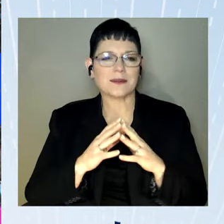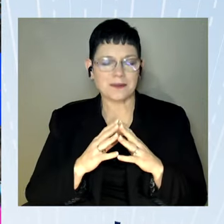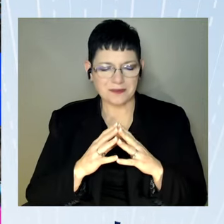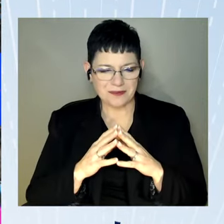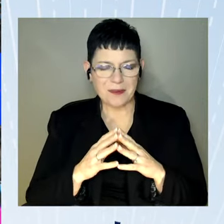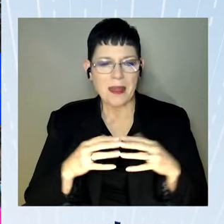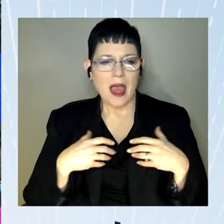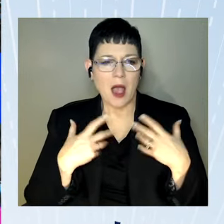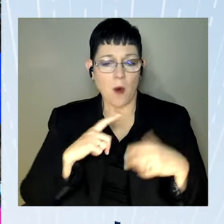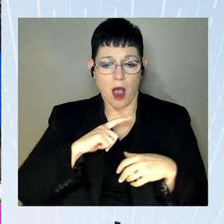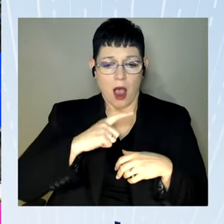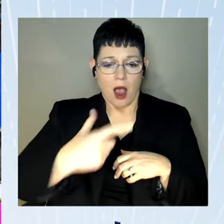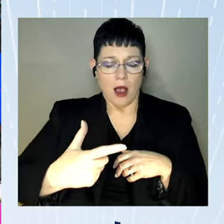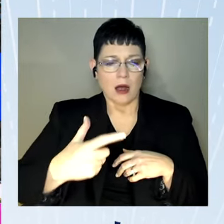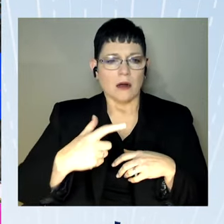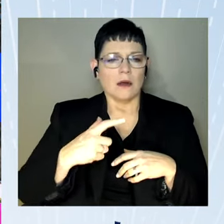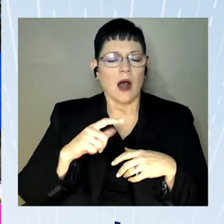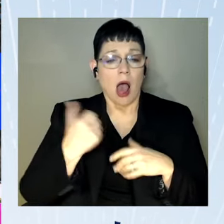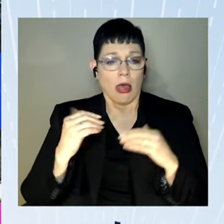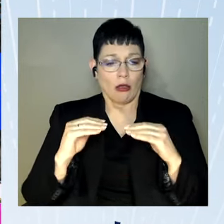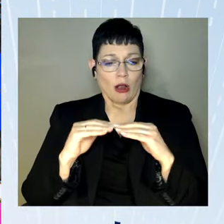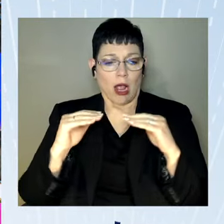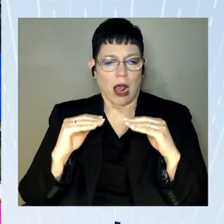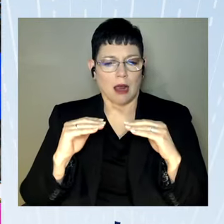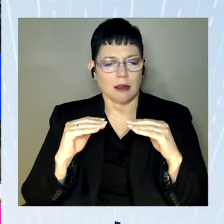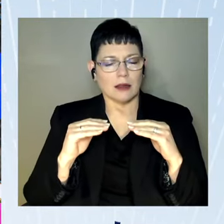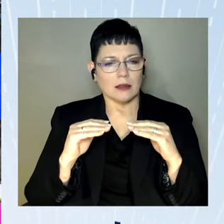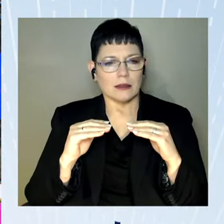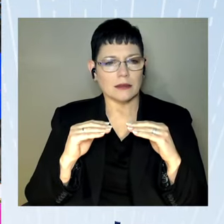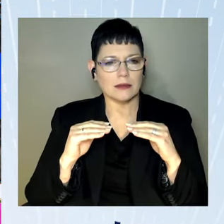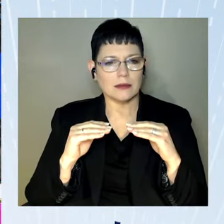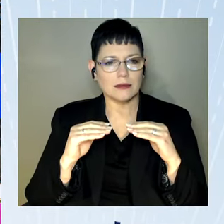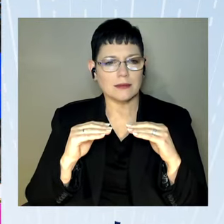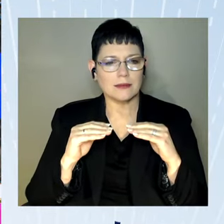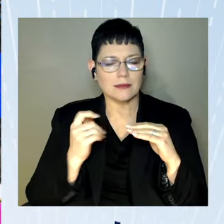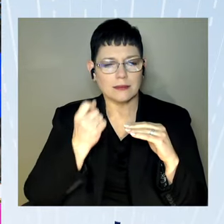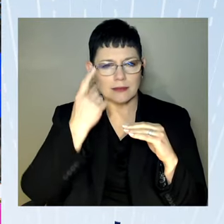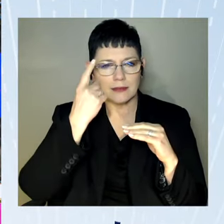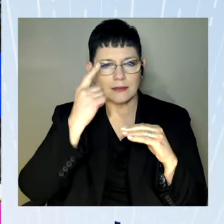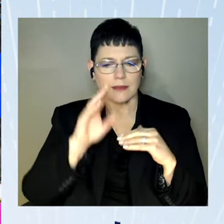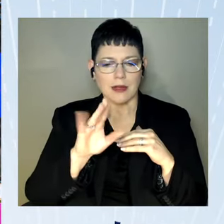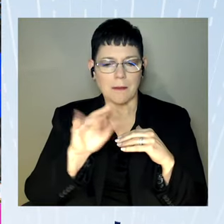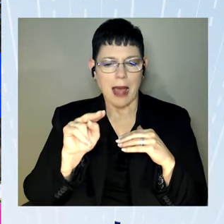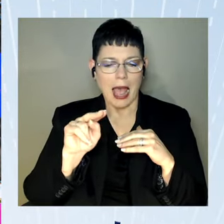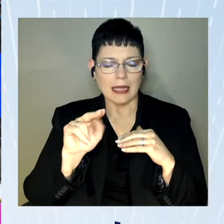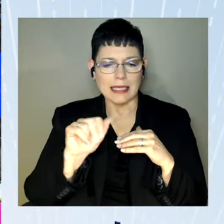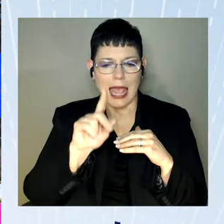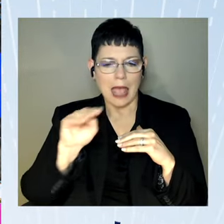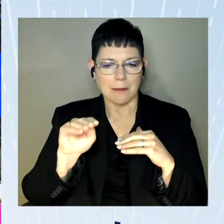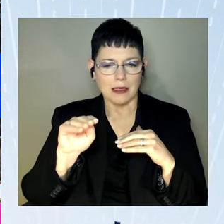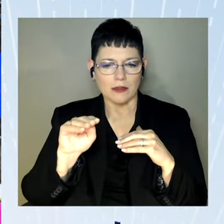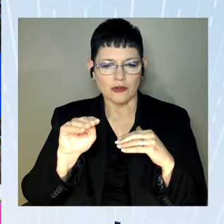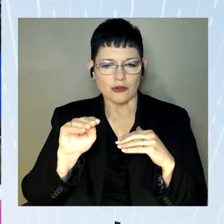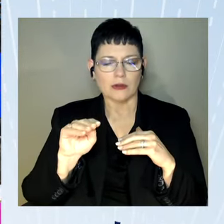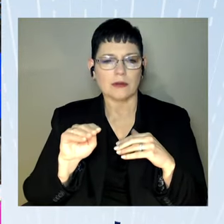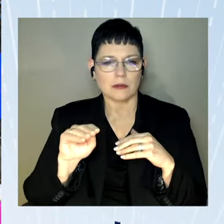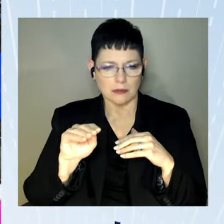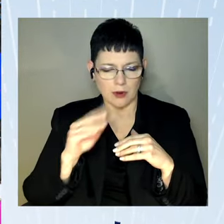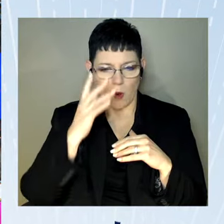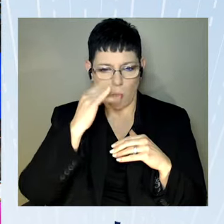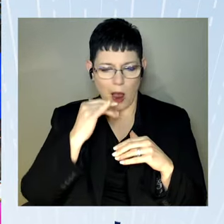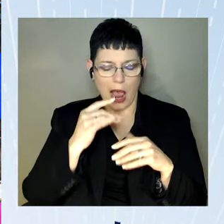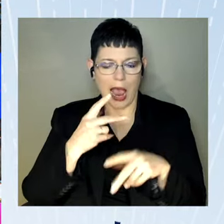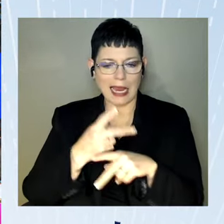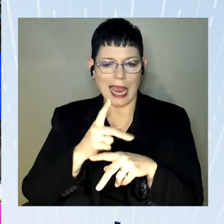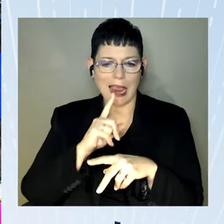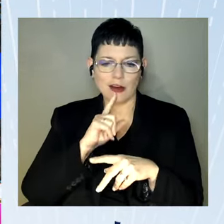turn to another colleague, really making real the Biden administration's connection between why care is an economic issue, the